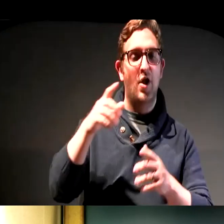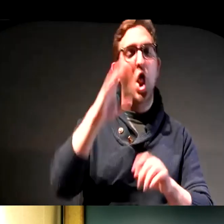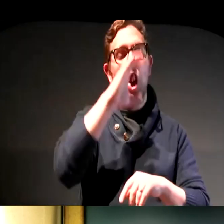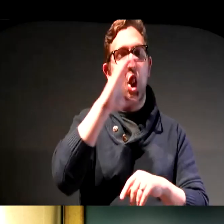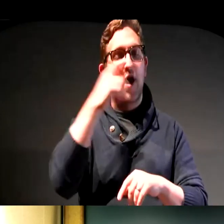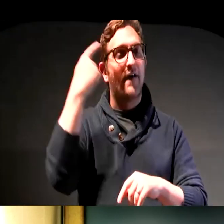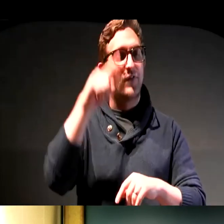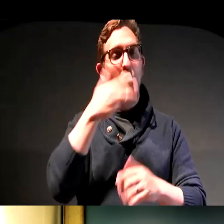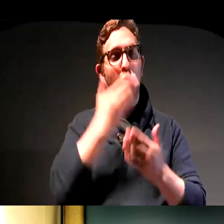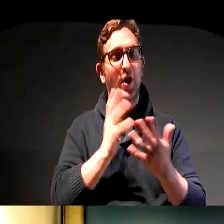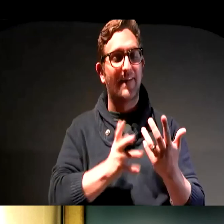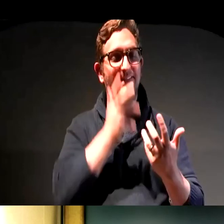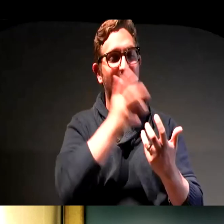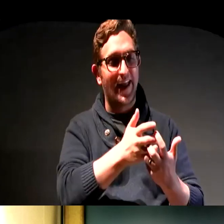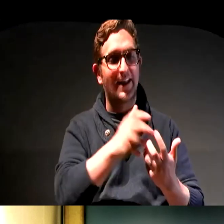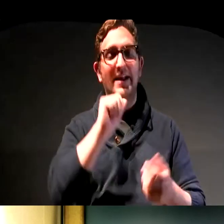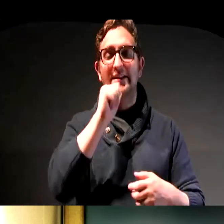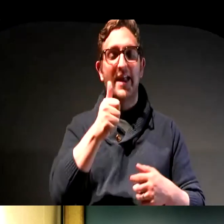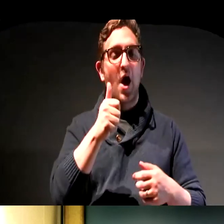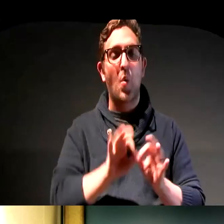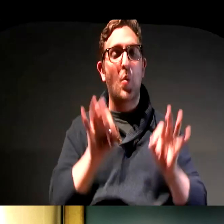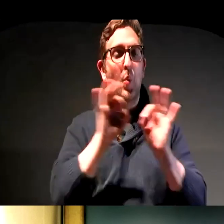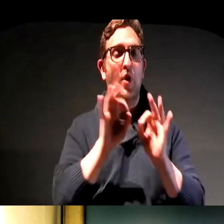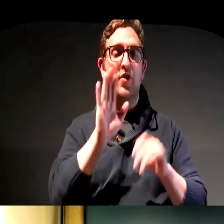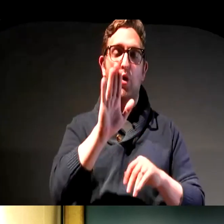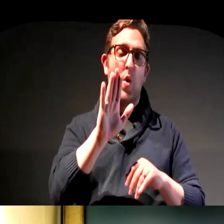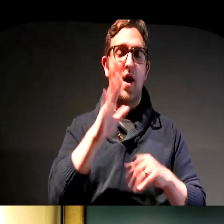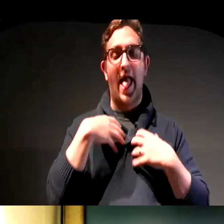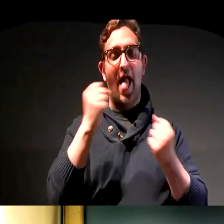because it's not worth the health spiral that can come out of a bad fit.